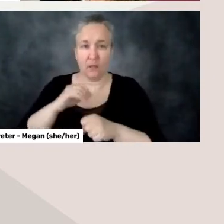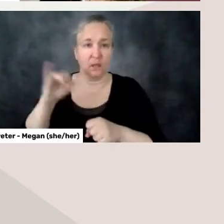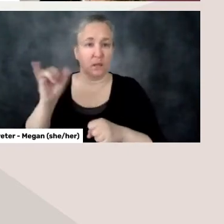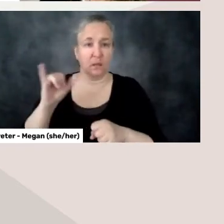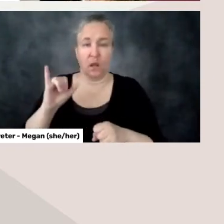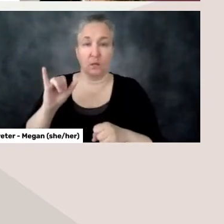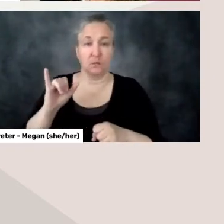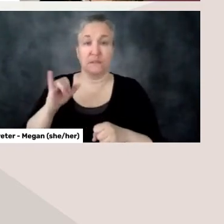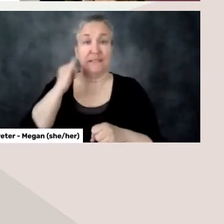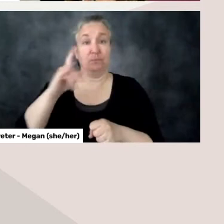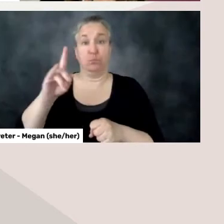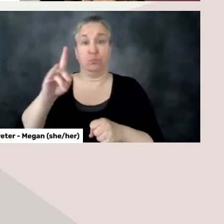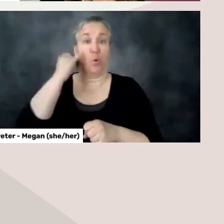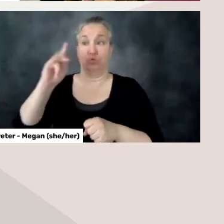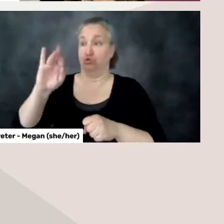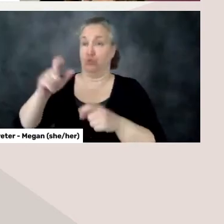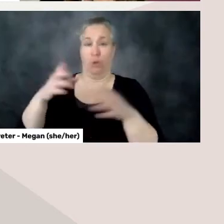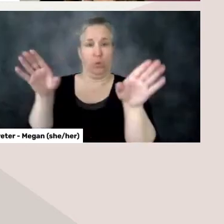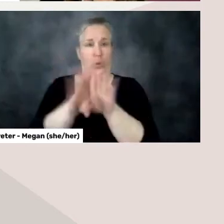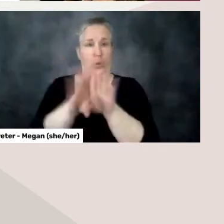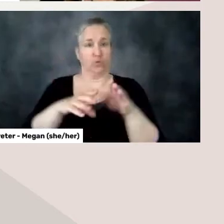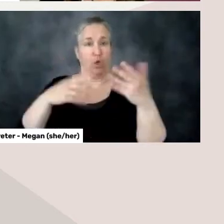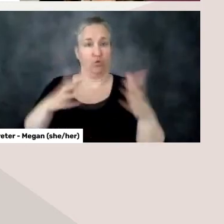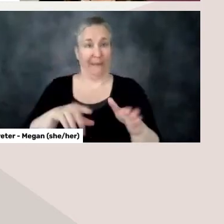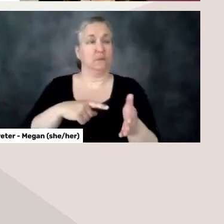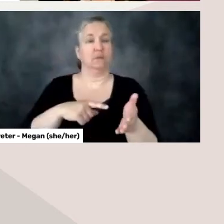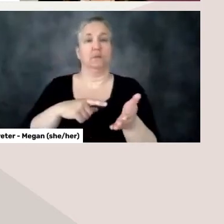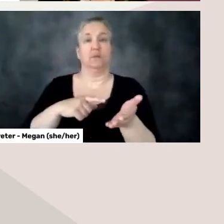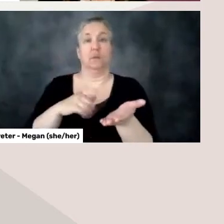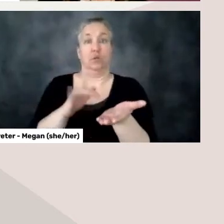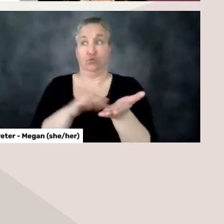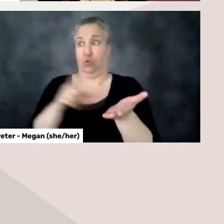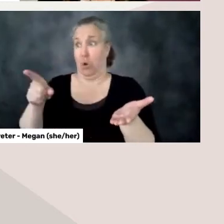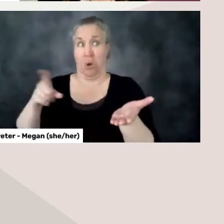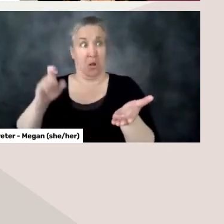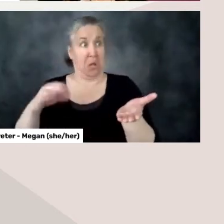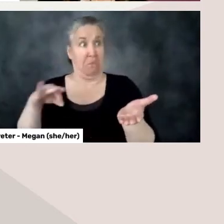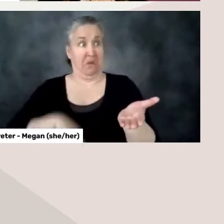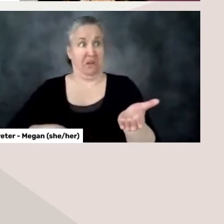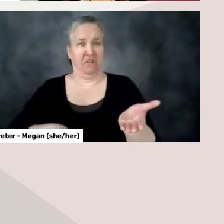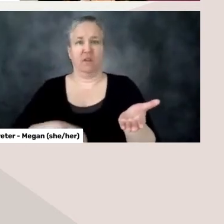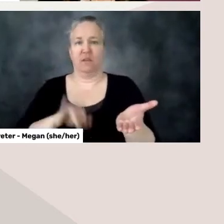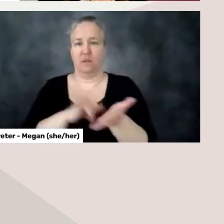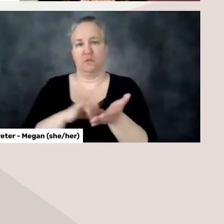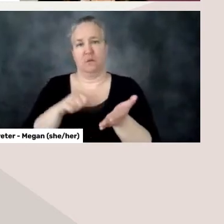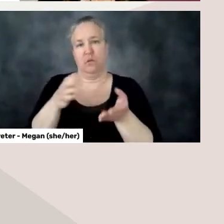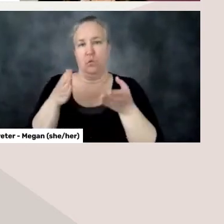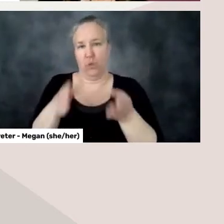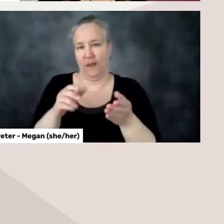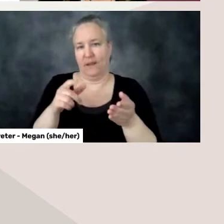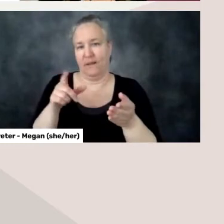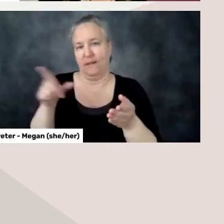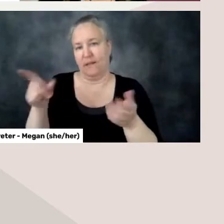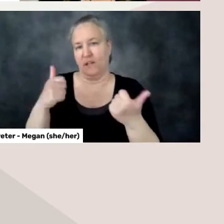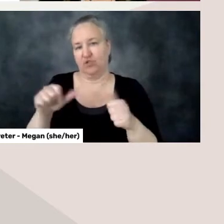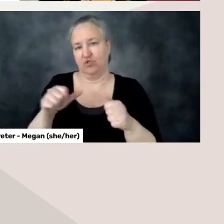already closed and they can benefit from a drug, that's one way that they can try to get the pharmaceutical company to give